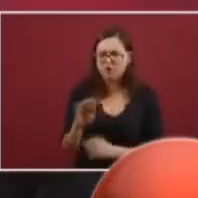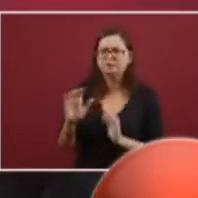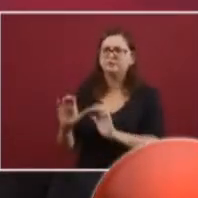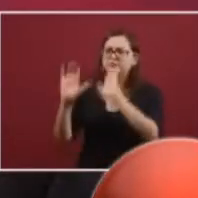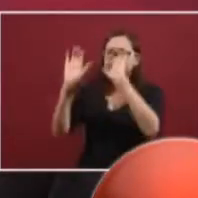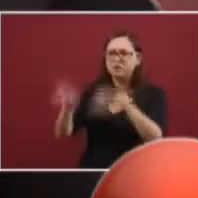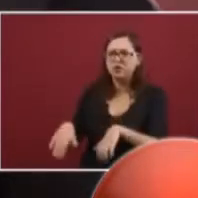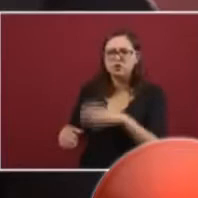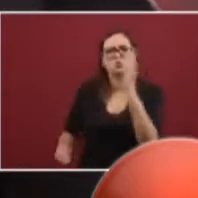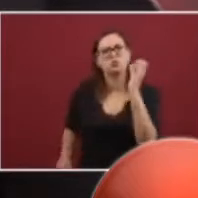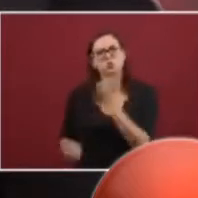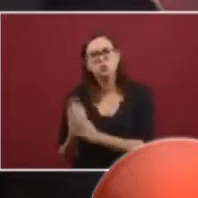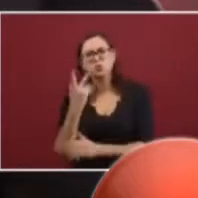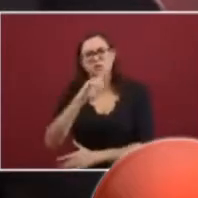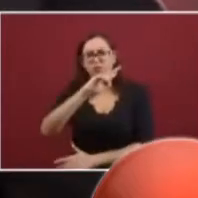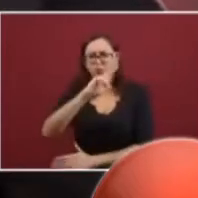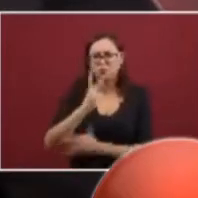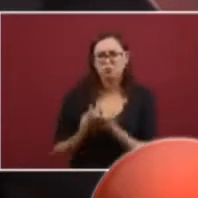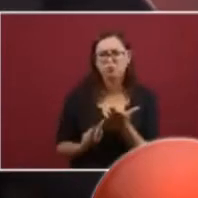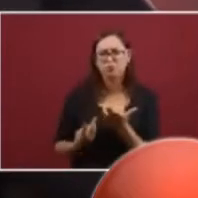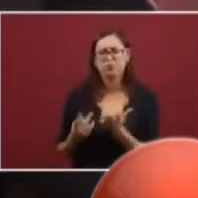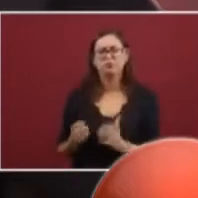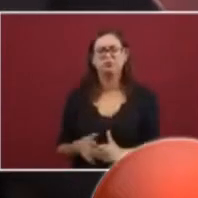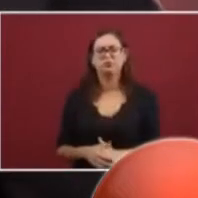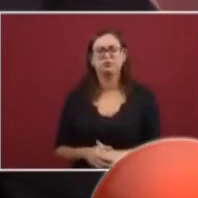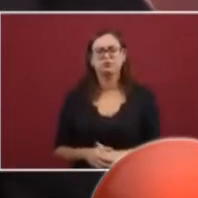they can apply